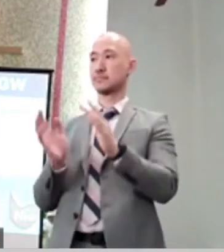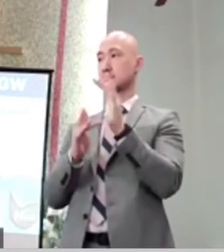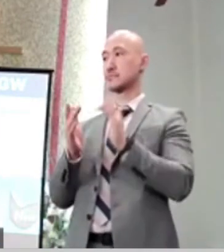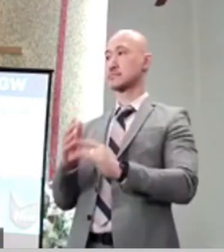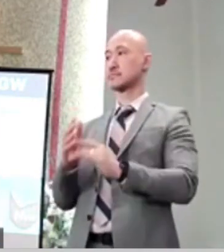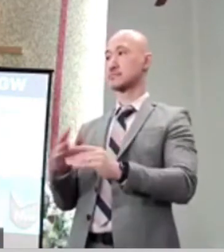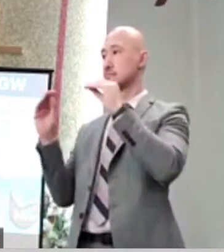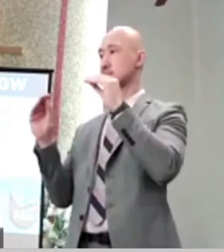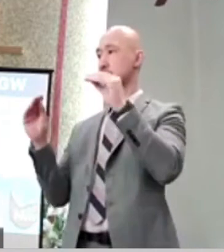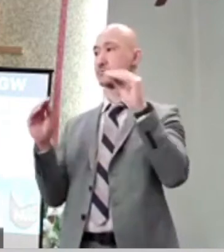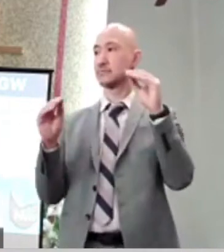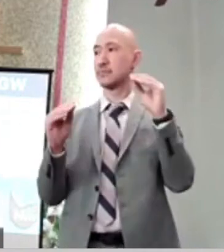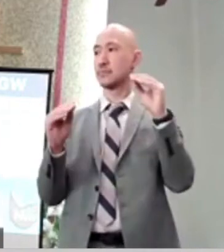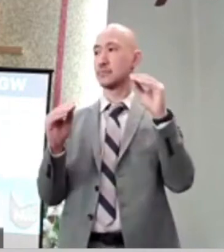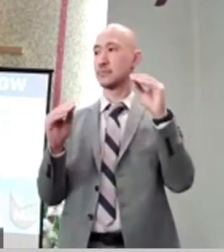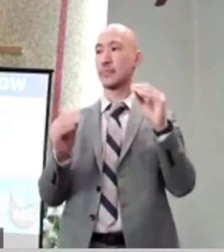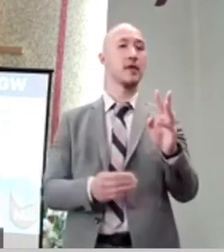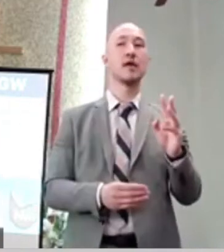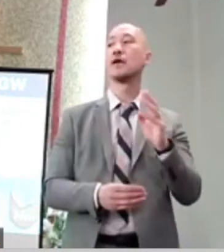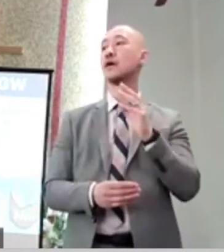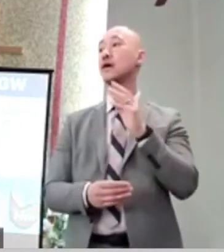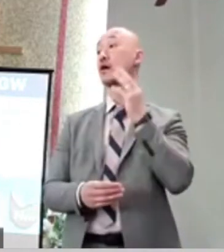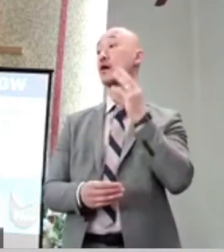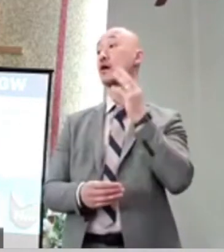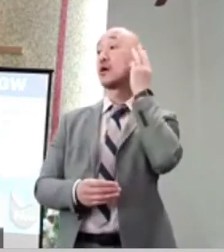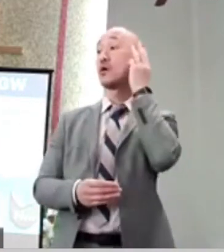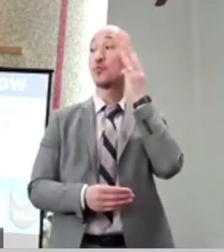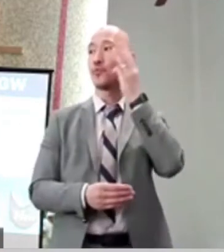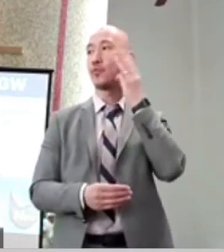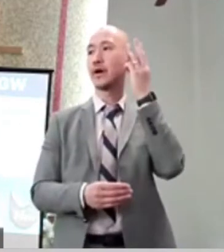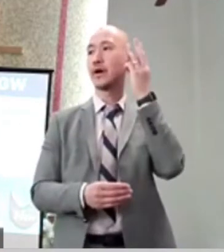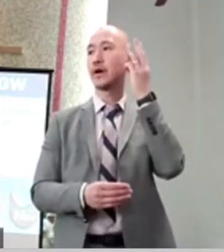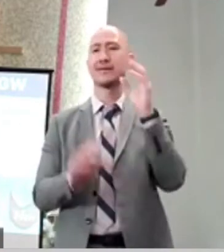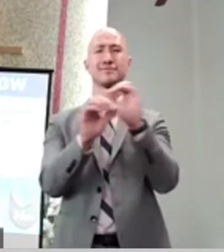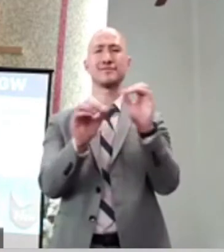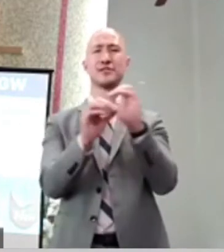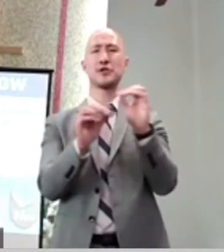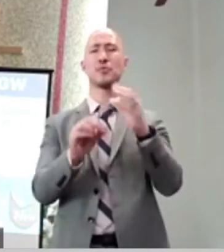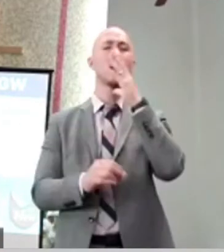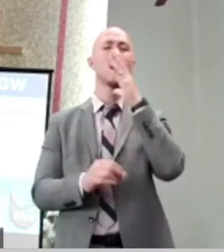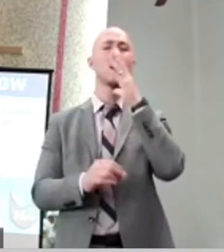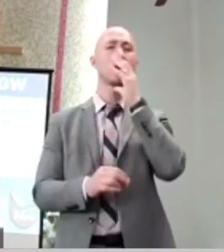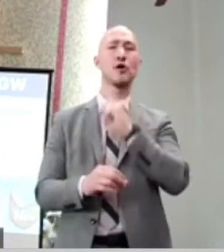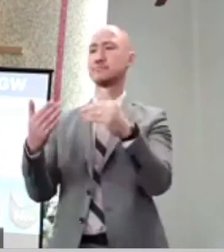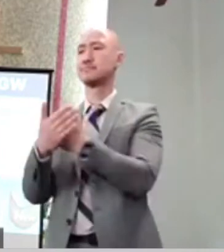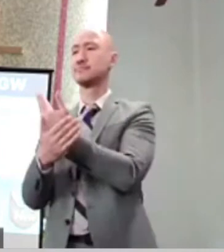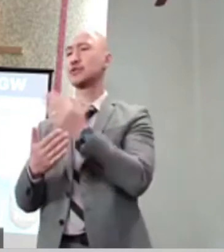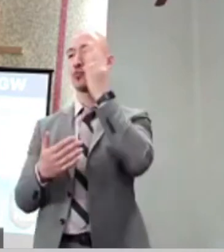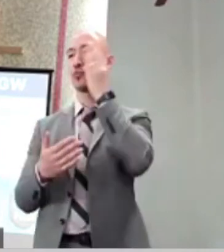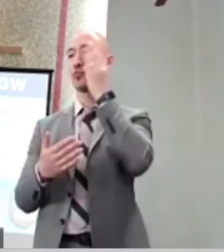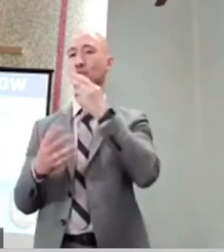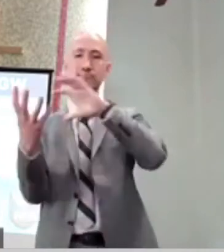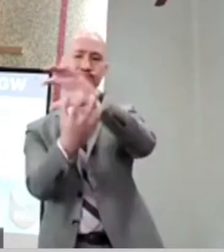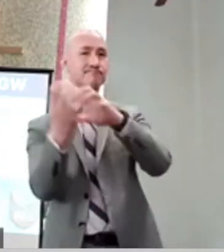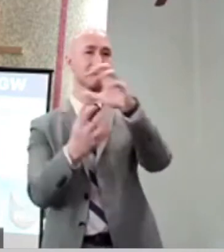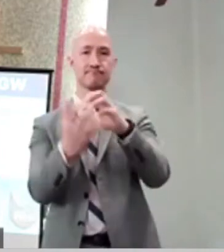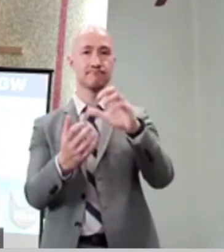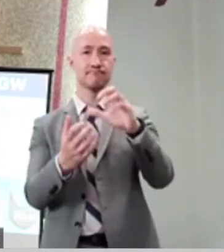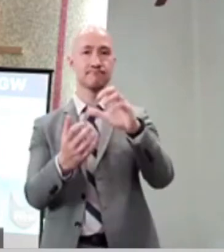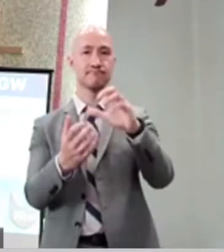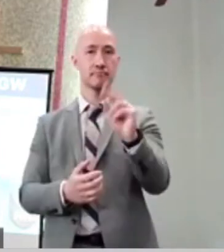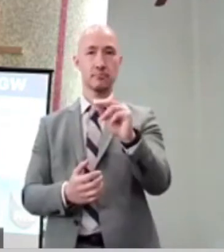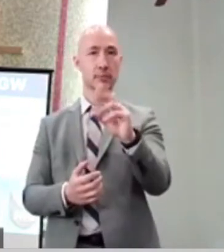new wine is to be poured into fresh skins. No one who has been drinking old wine wants new wine. He says the old wine is